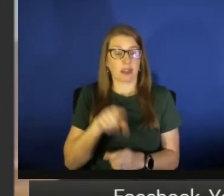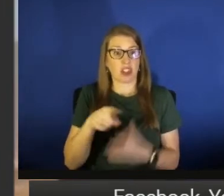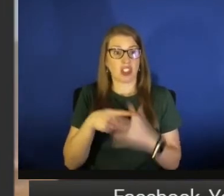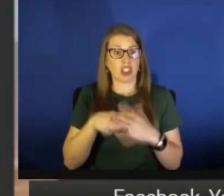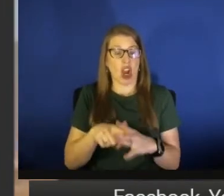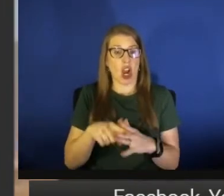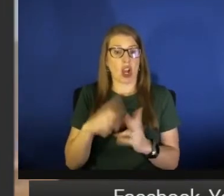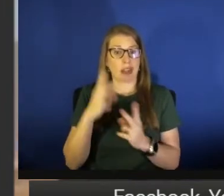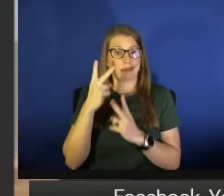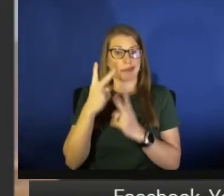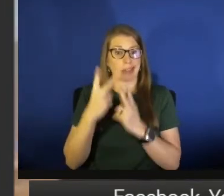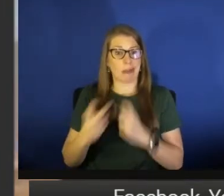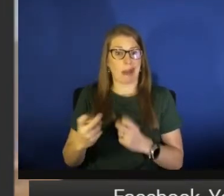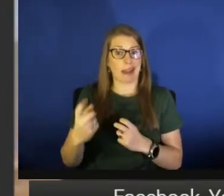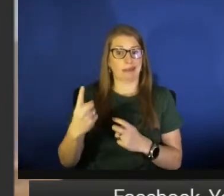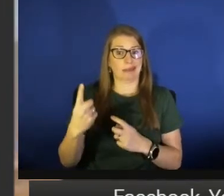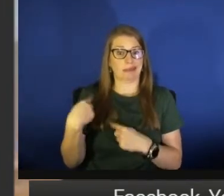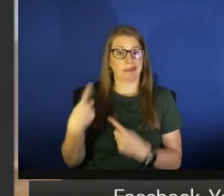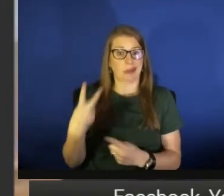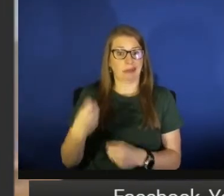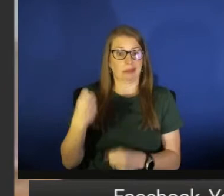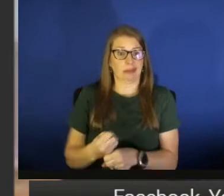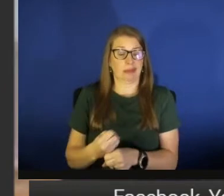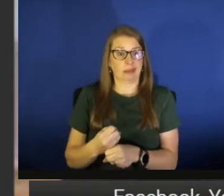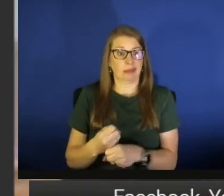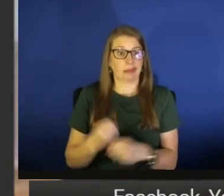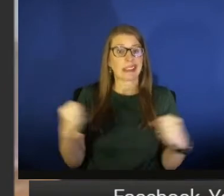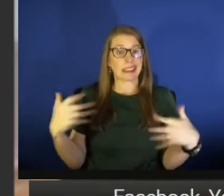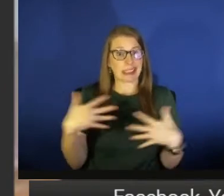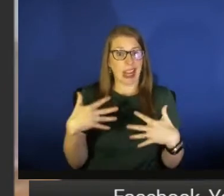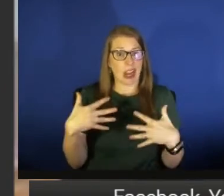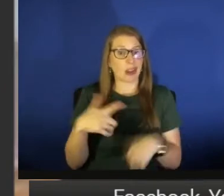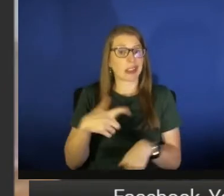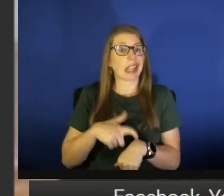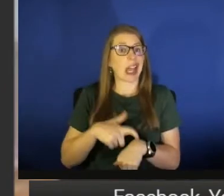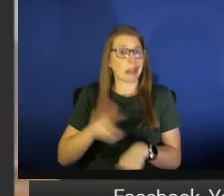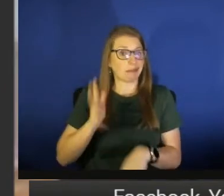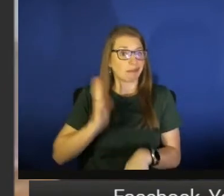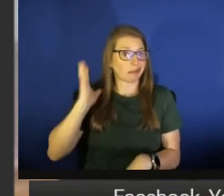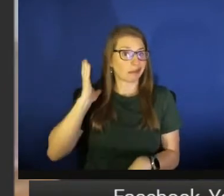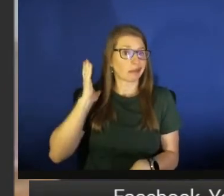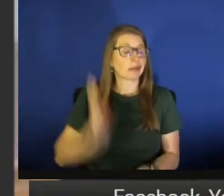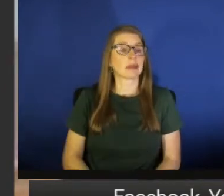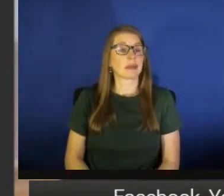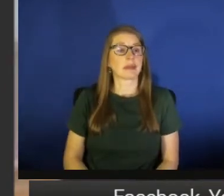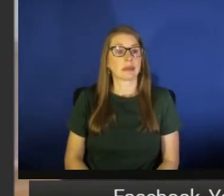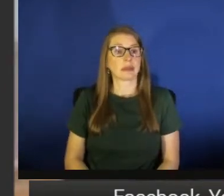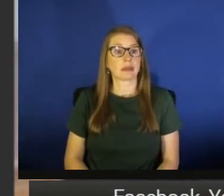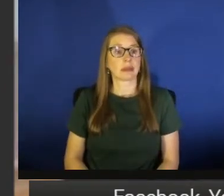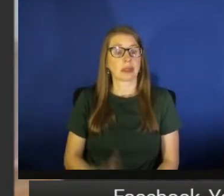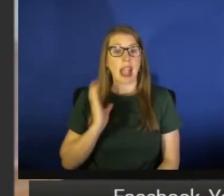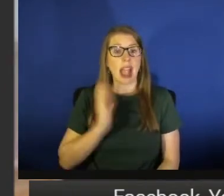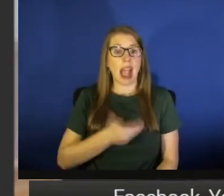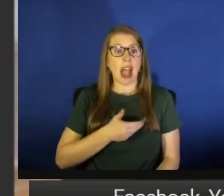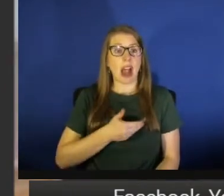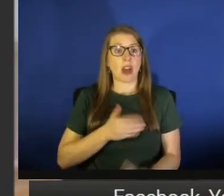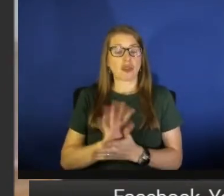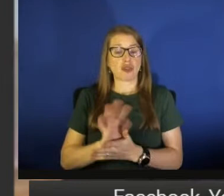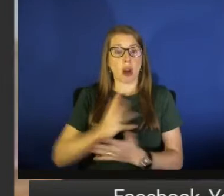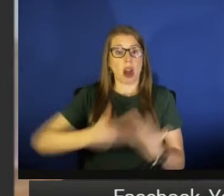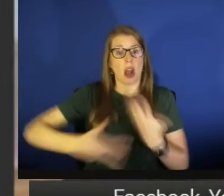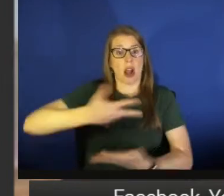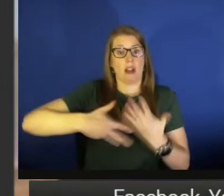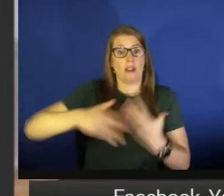looking back at the last 2 years, it was a very, very scary time. And our show is interactive. It's 4 hours live news